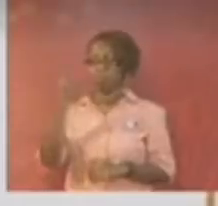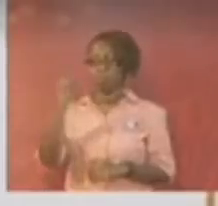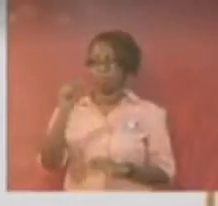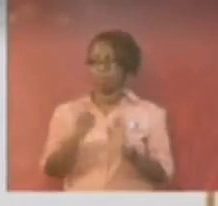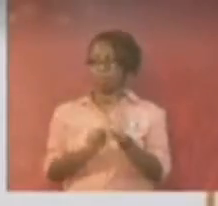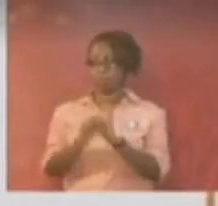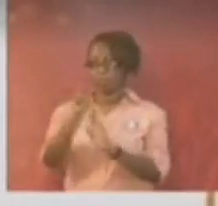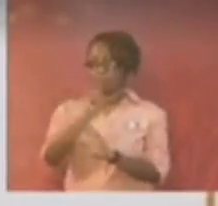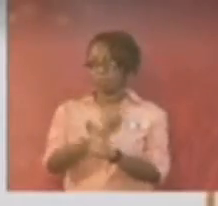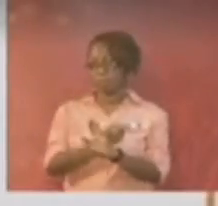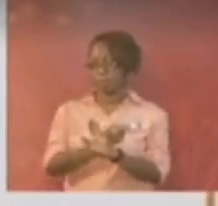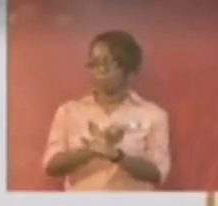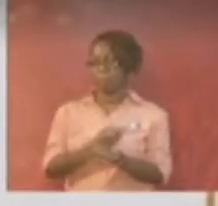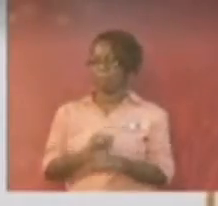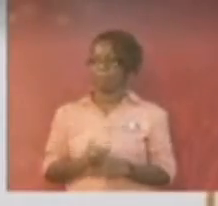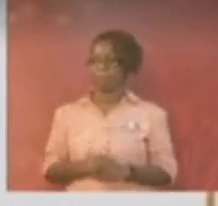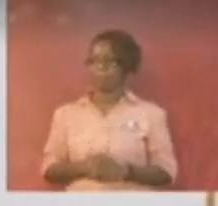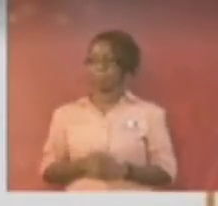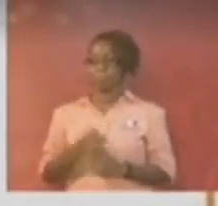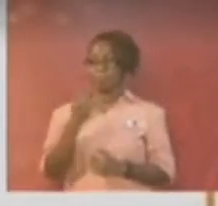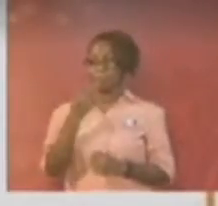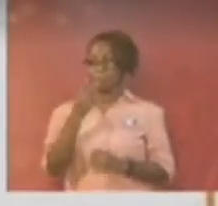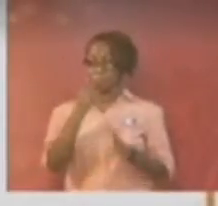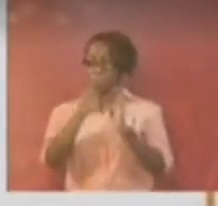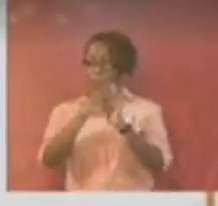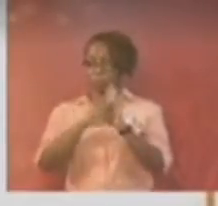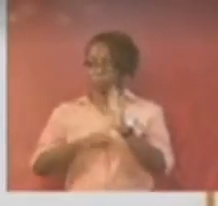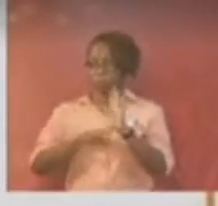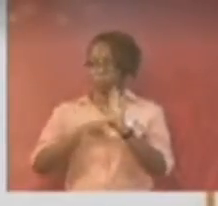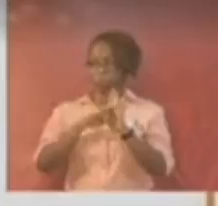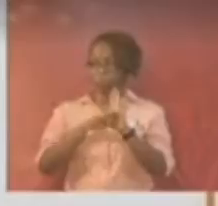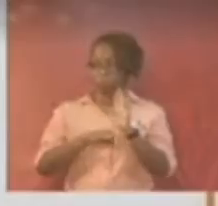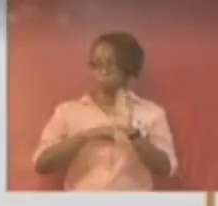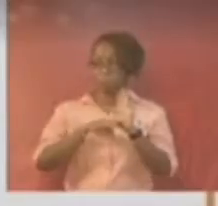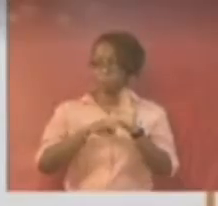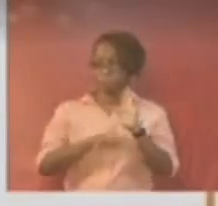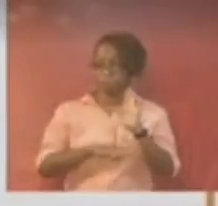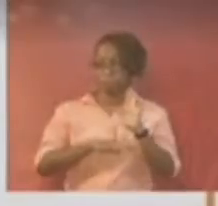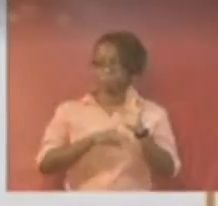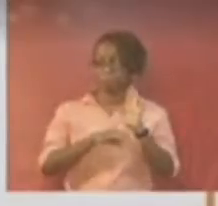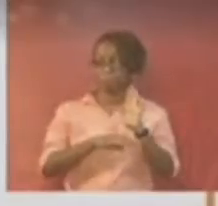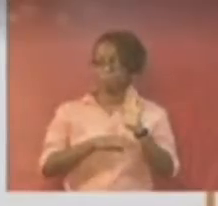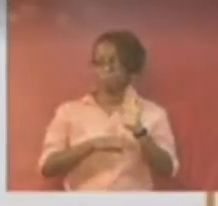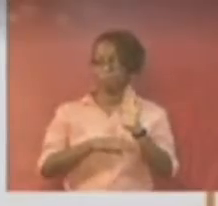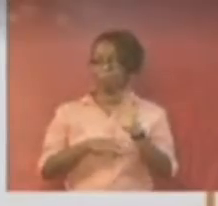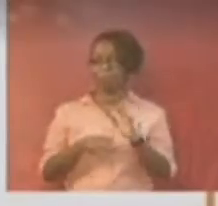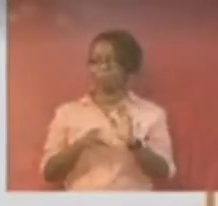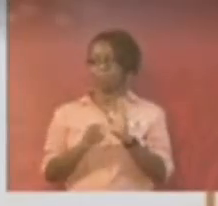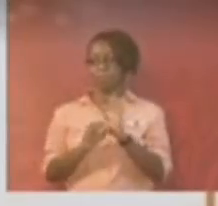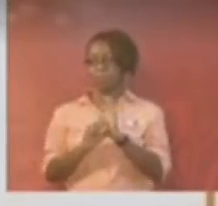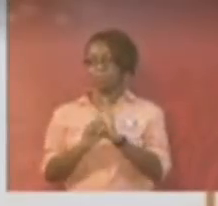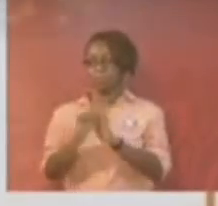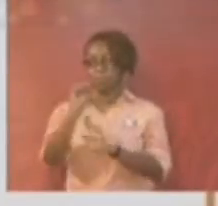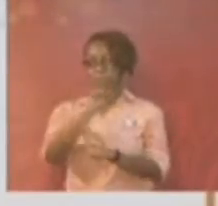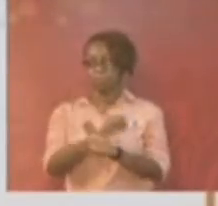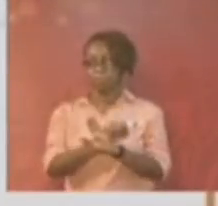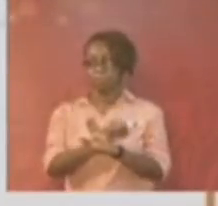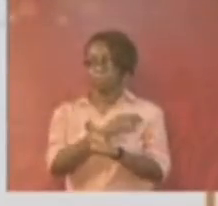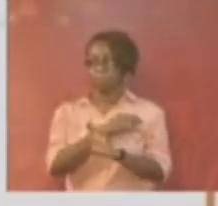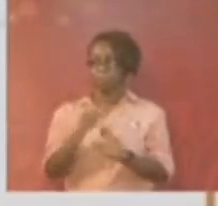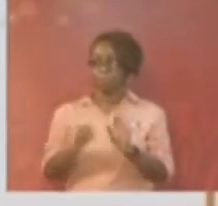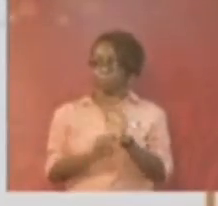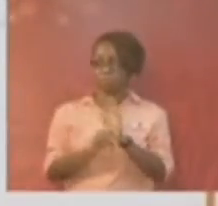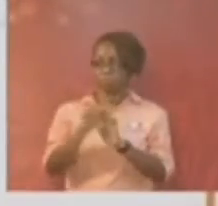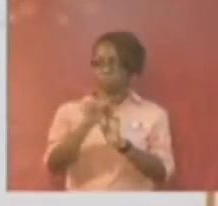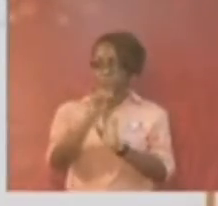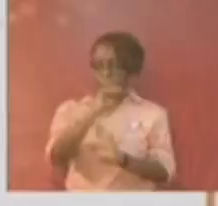did have a downward trend throughout the months of September and October, the end of October into the start of November saw